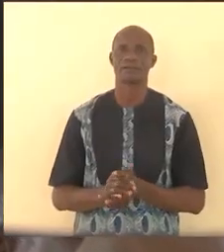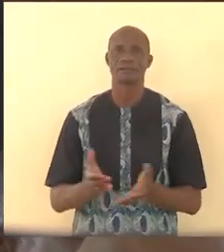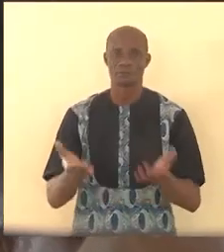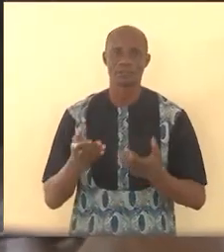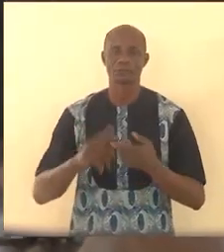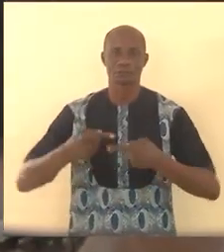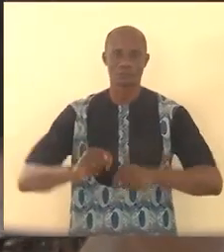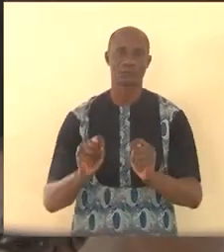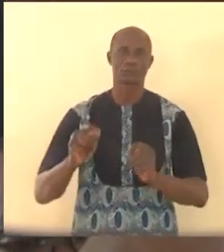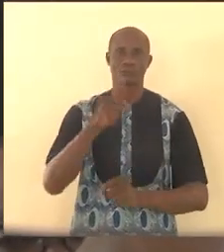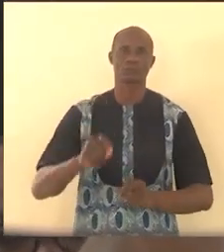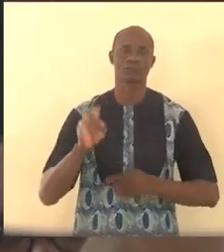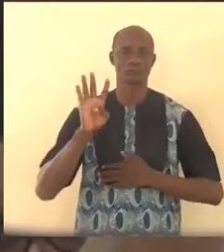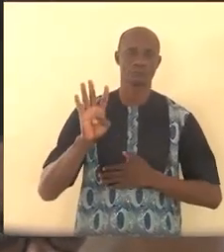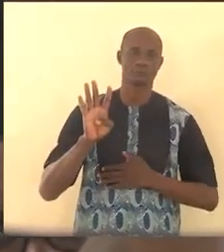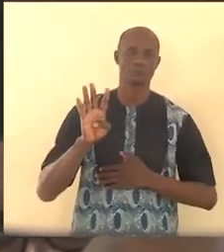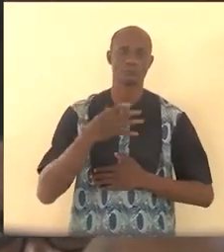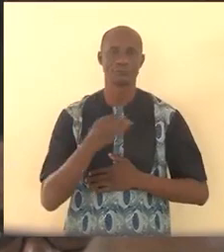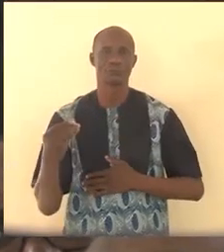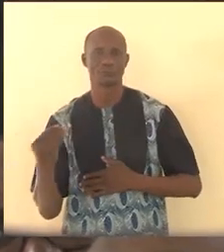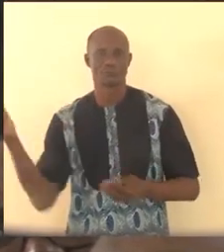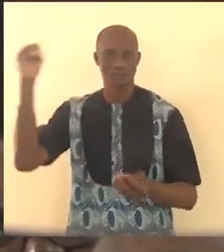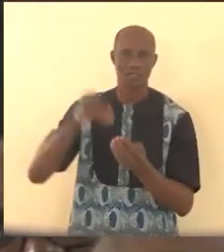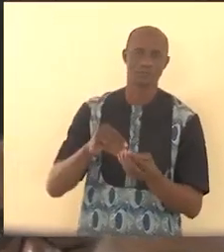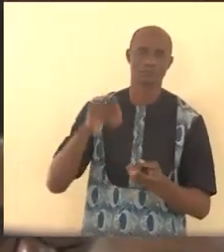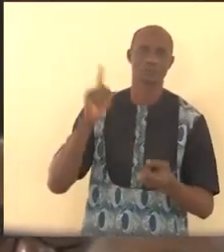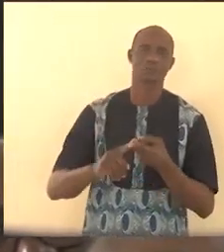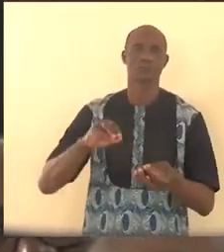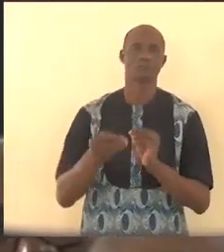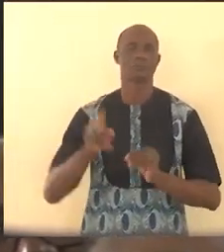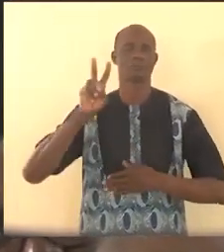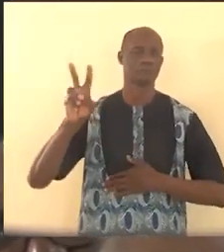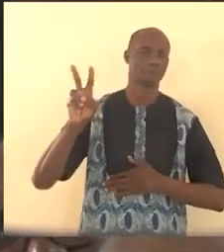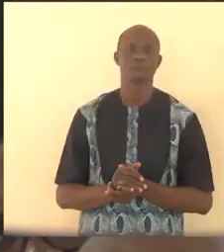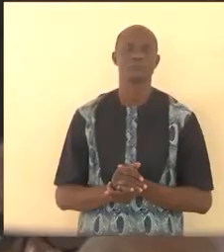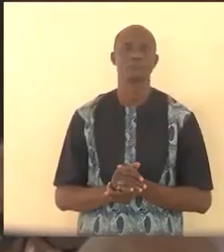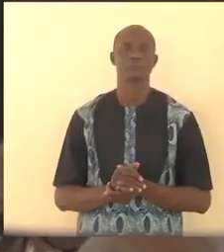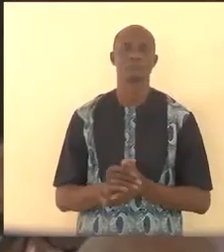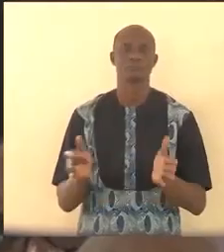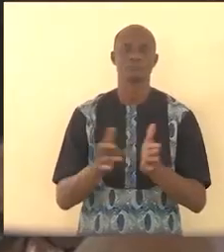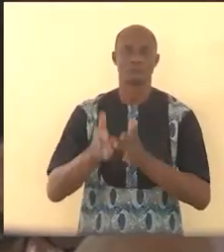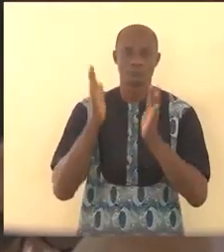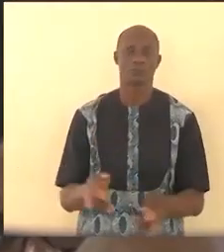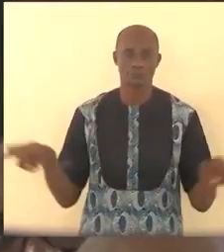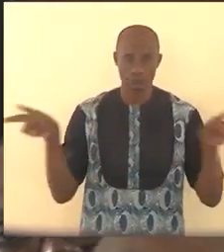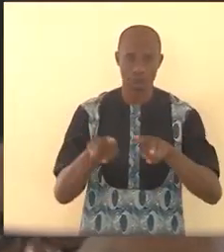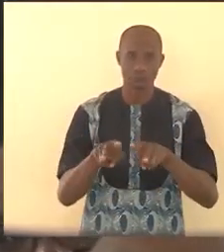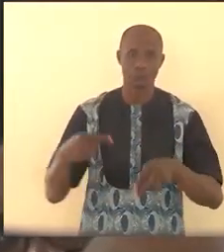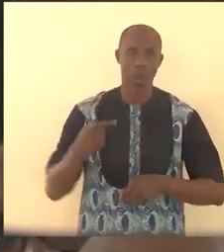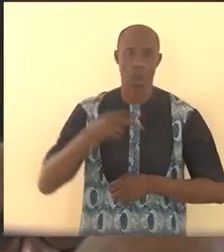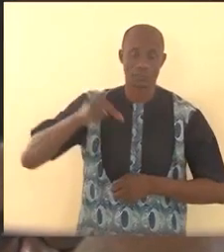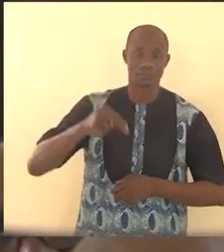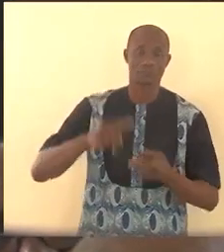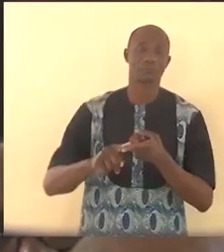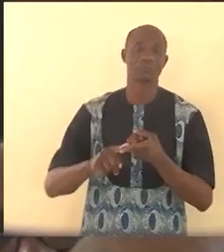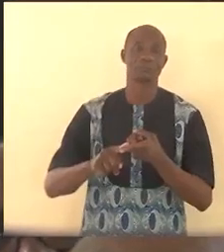I would like to attempt question 4 and add to question 2. The Christian virtue we